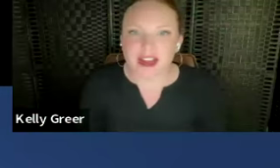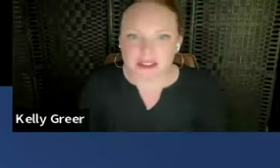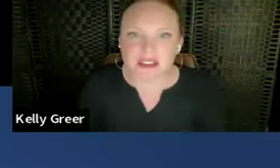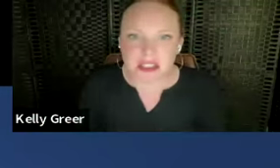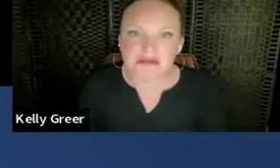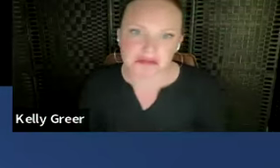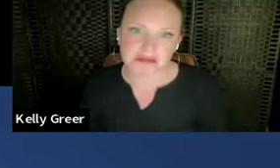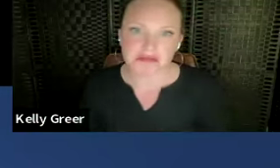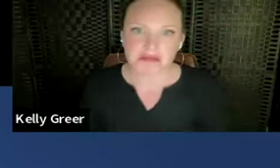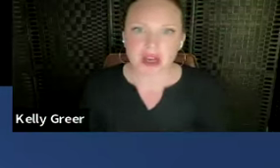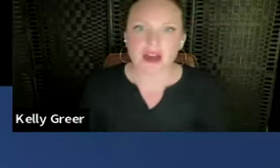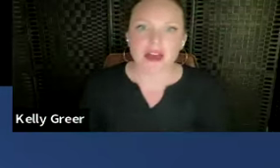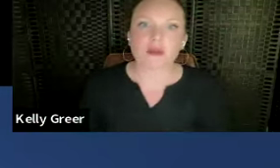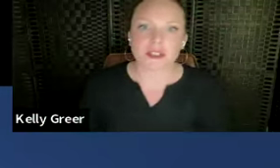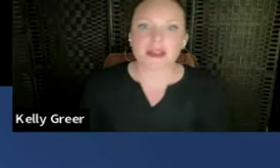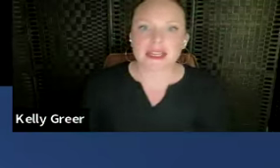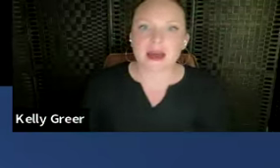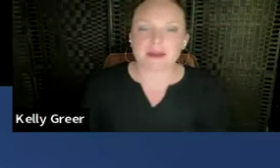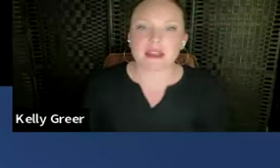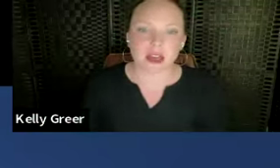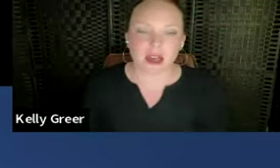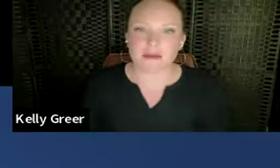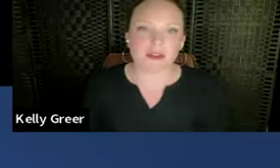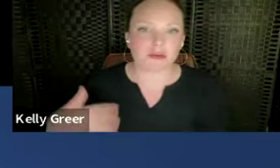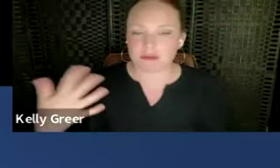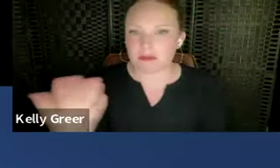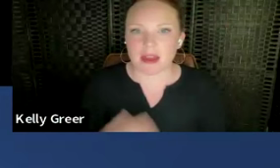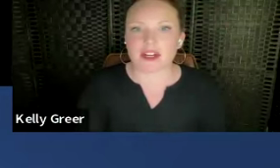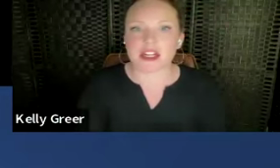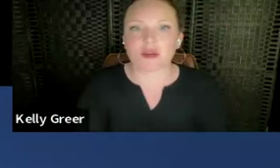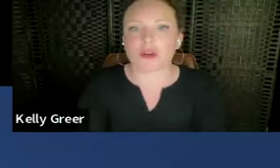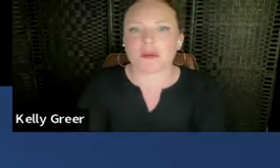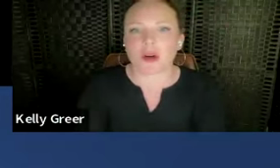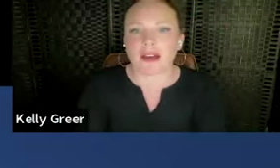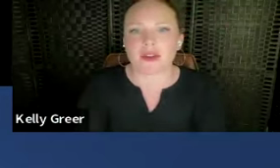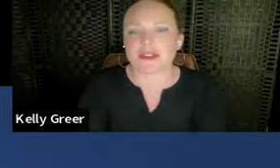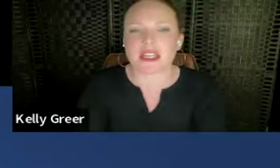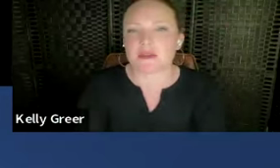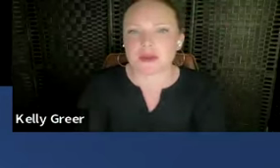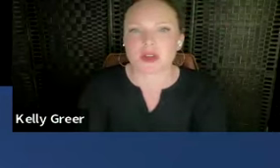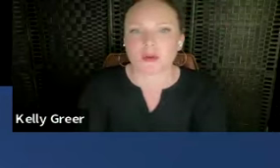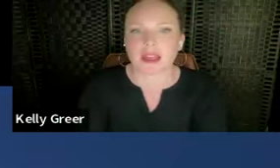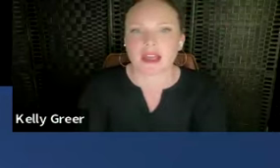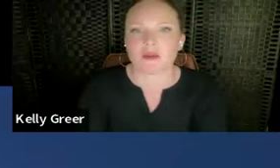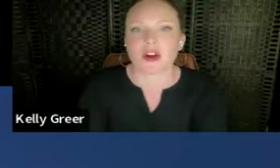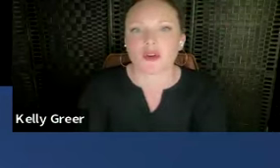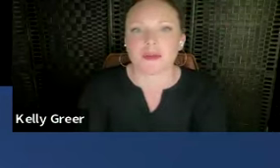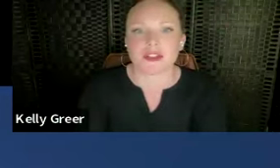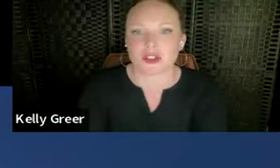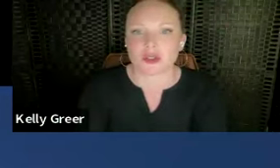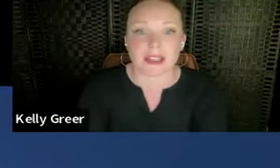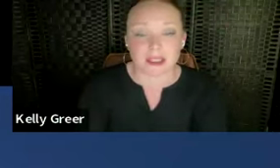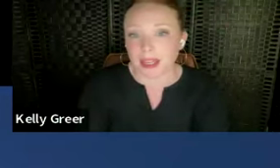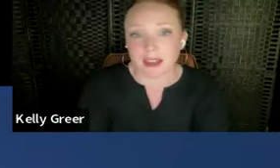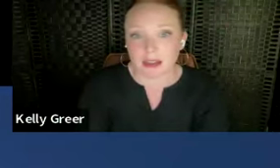our signature events that will typically happen every year. We'll have those and keep those going. And we